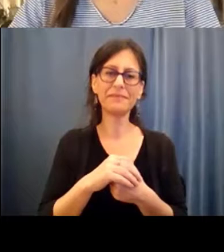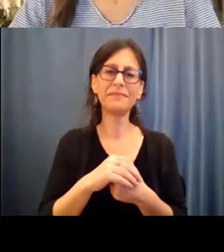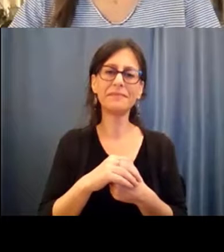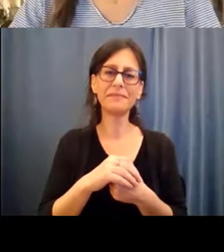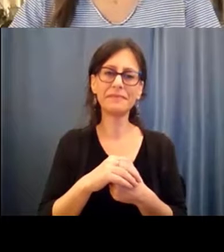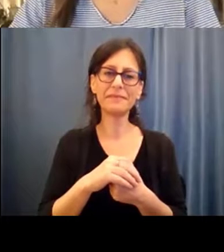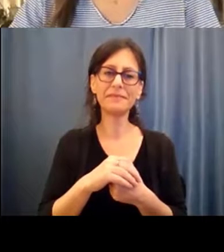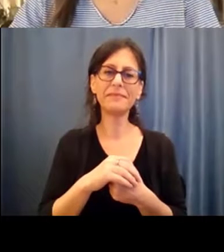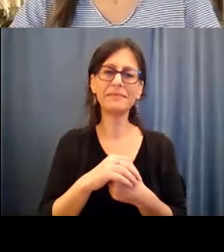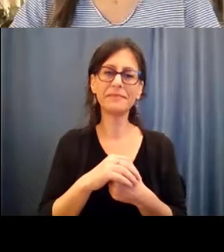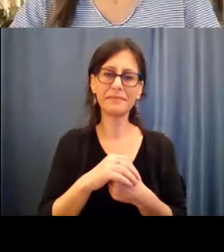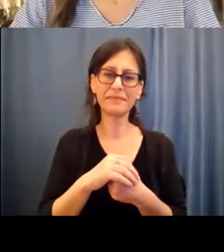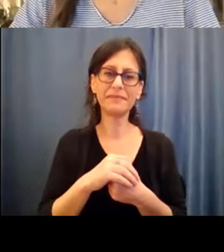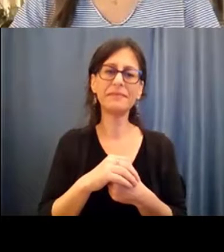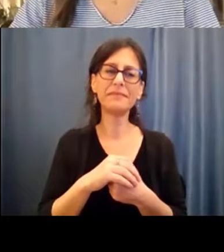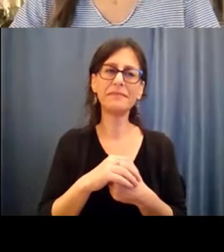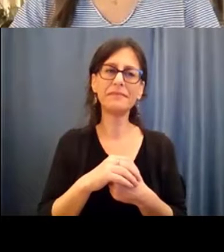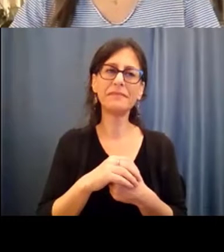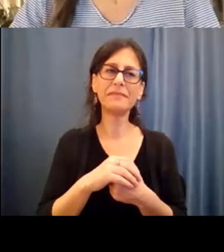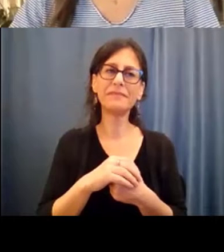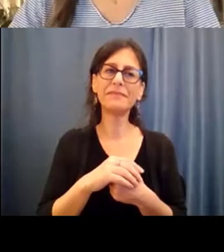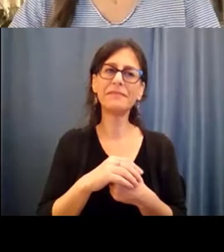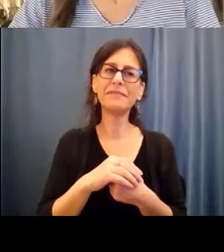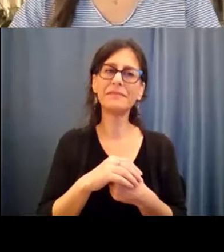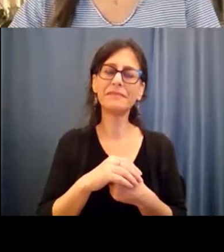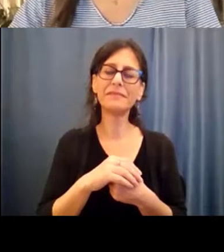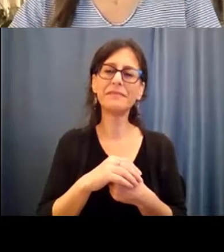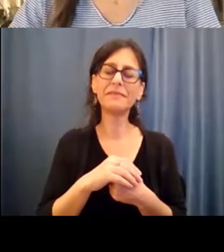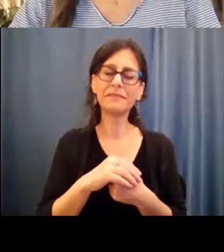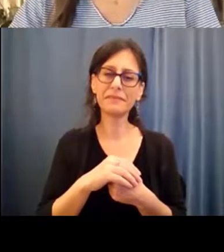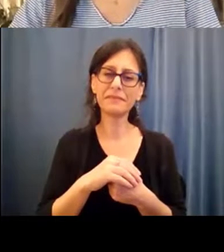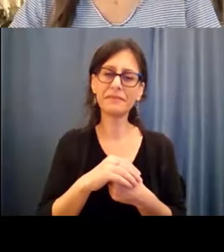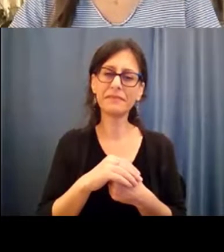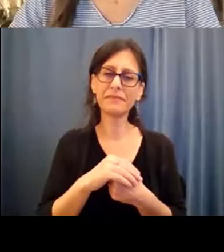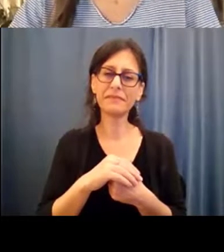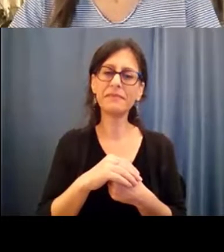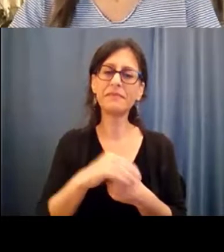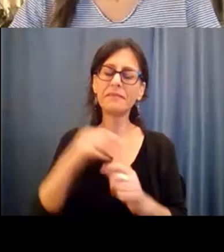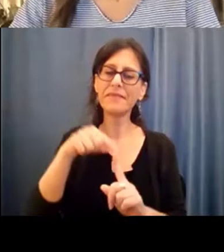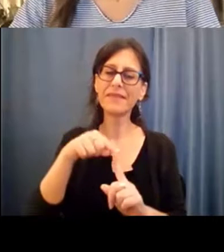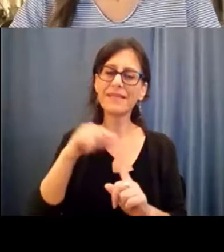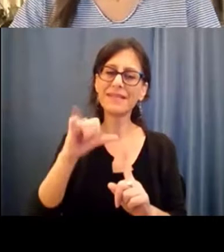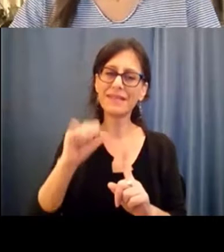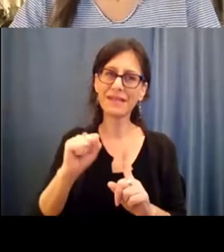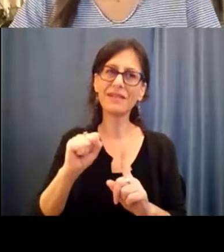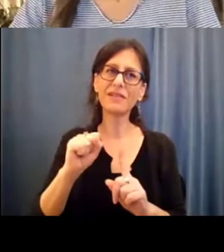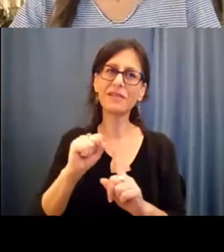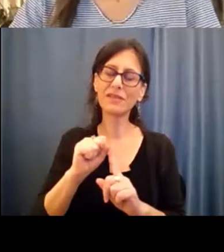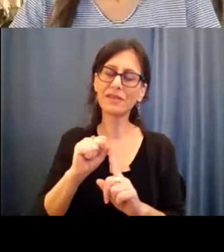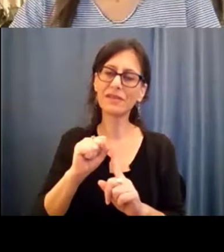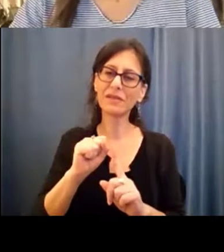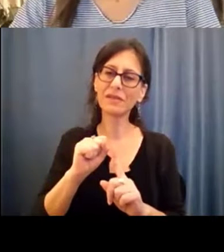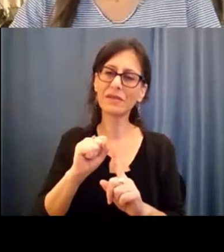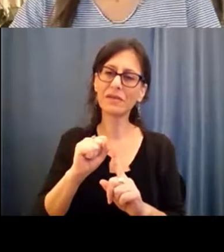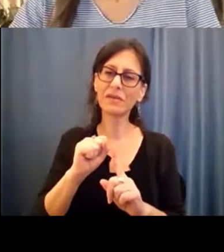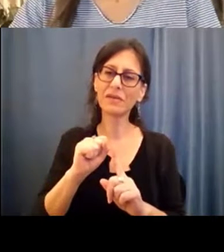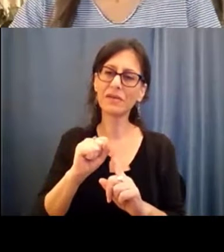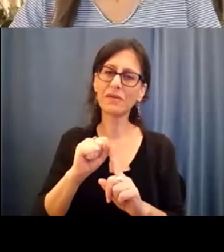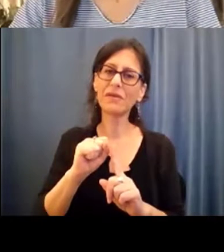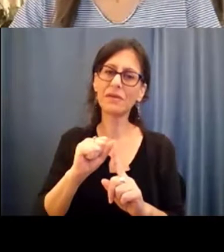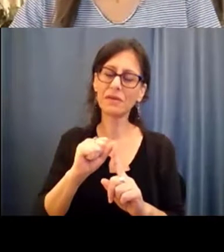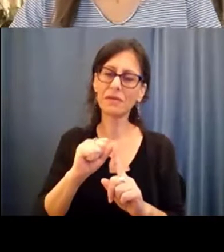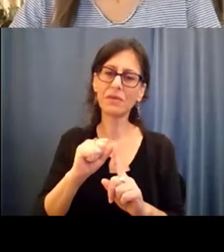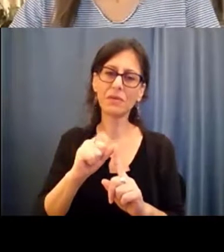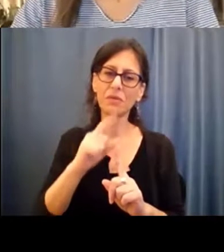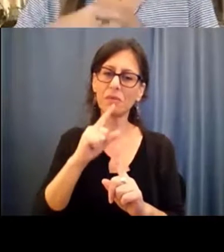get in the industry. It is a way in the